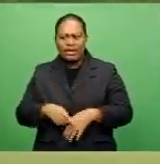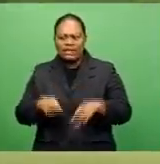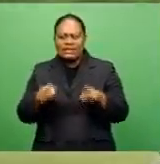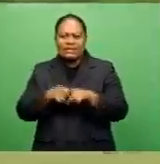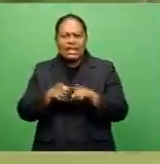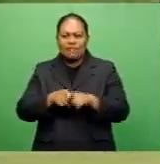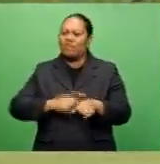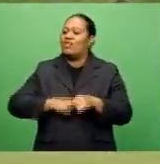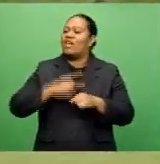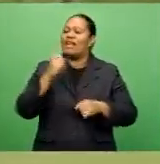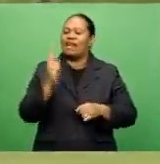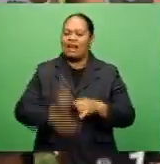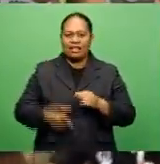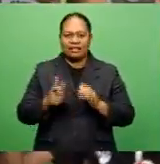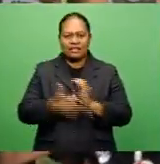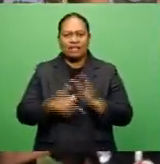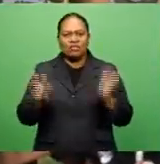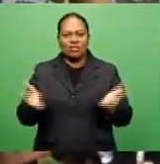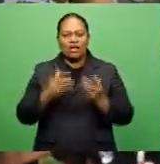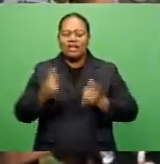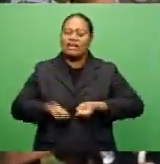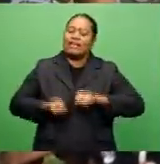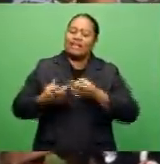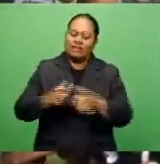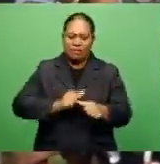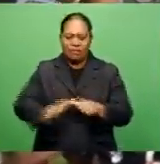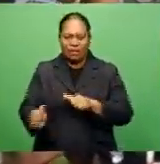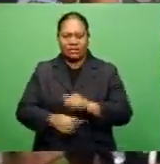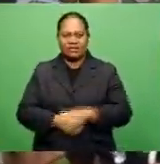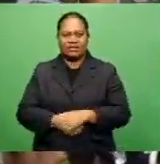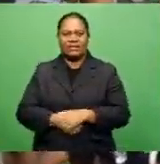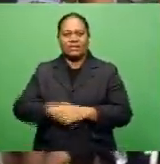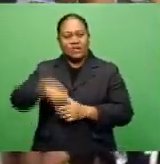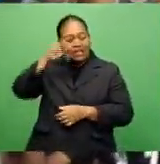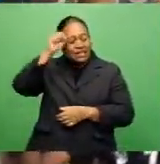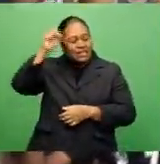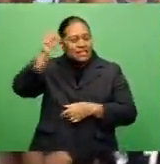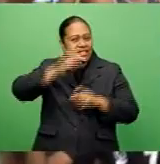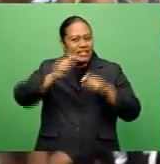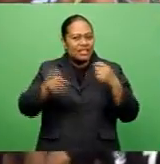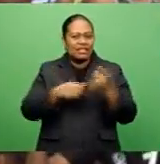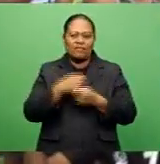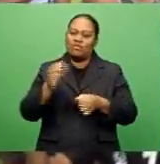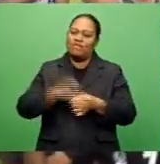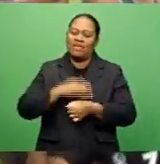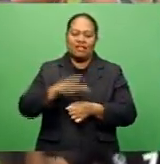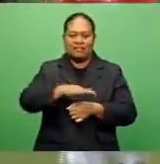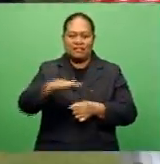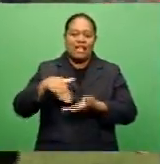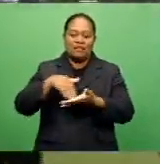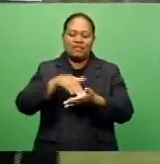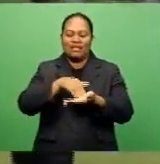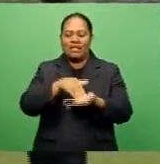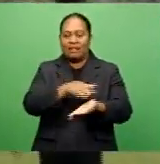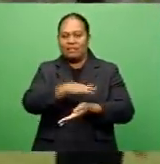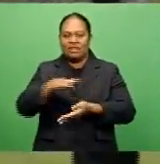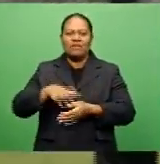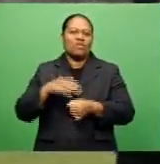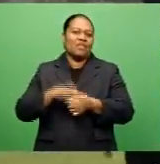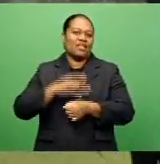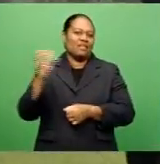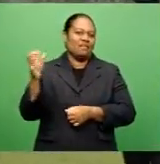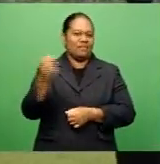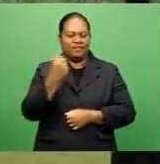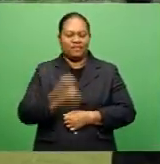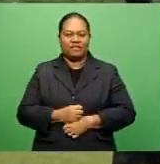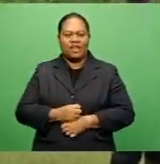life for the youth. Give it your best. Give it. 3 players from the senior team helped them to victory. Captain Pedeli Sukambula says it was